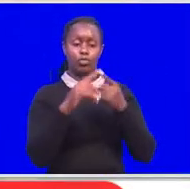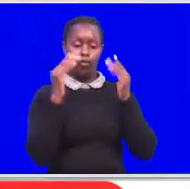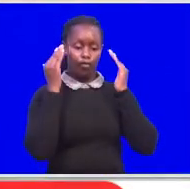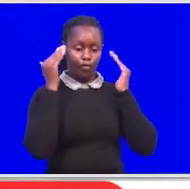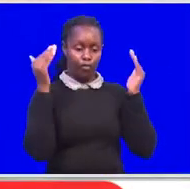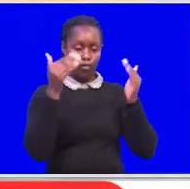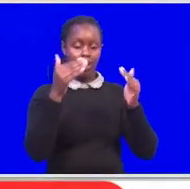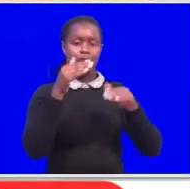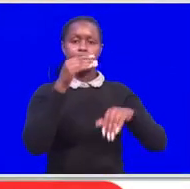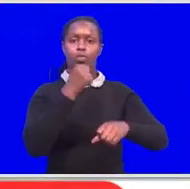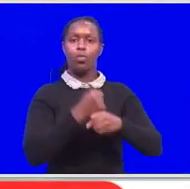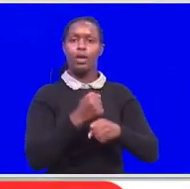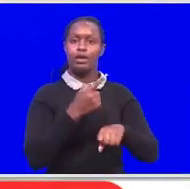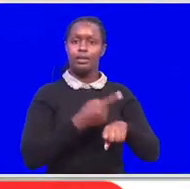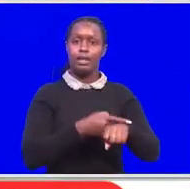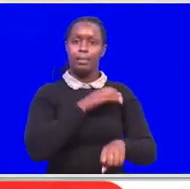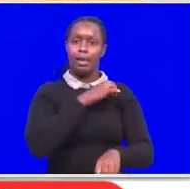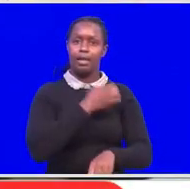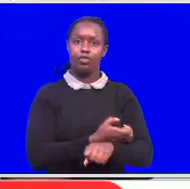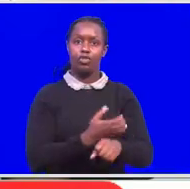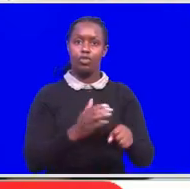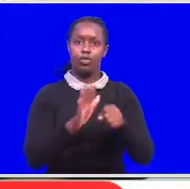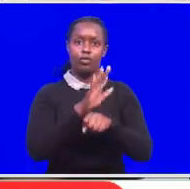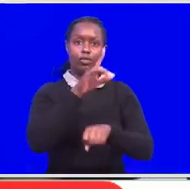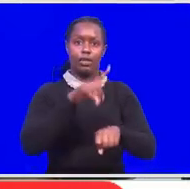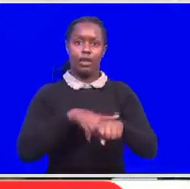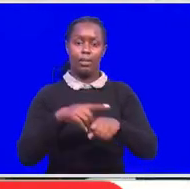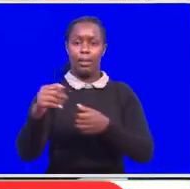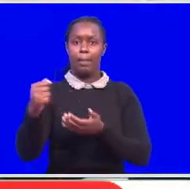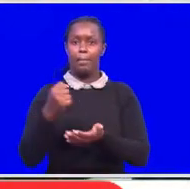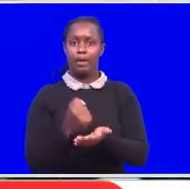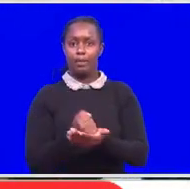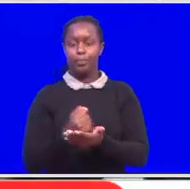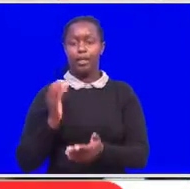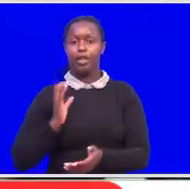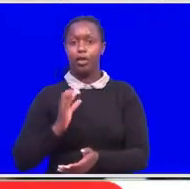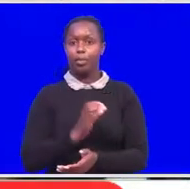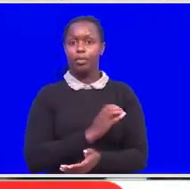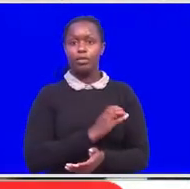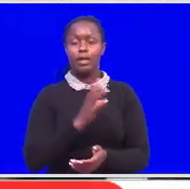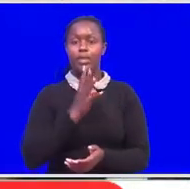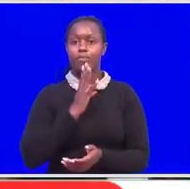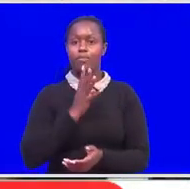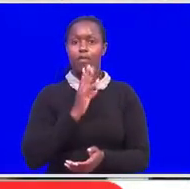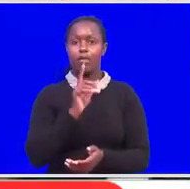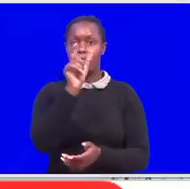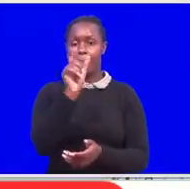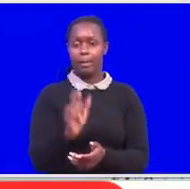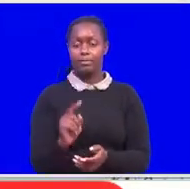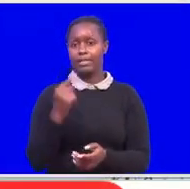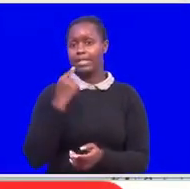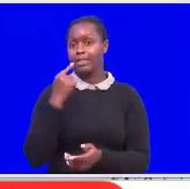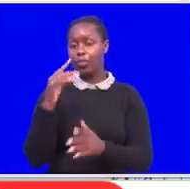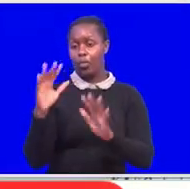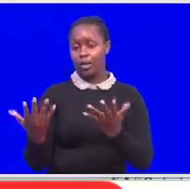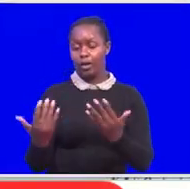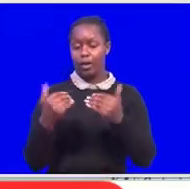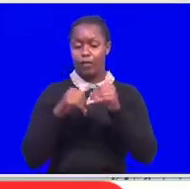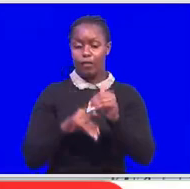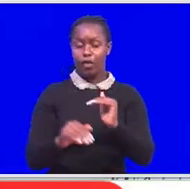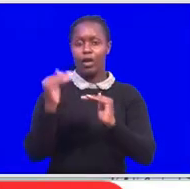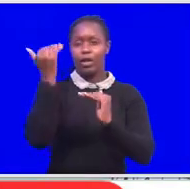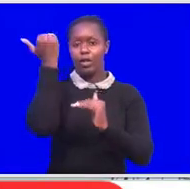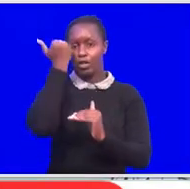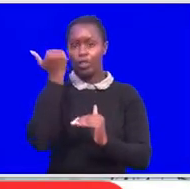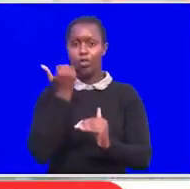work, time and energy to the full-time employer. The Commission's spokesperson, Eric Ngumbi, says that following the court